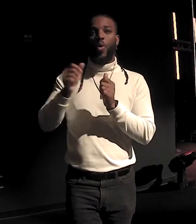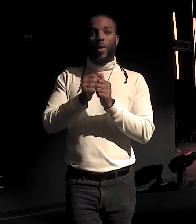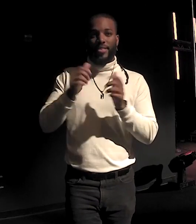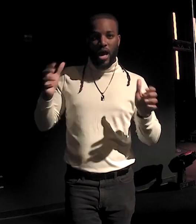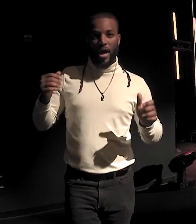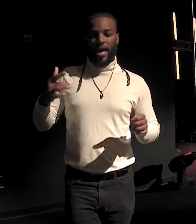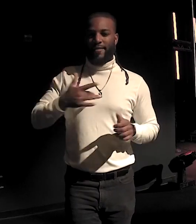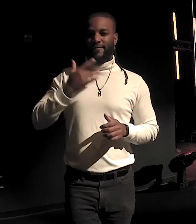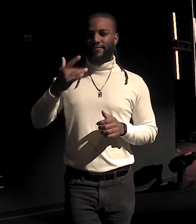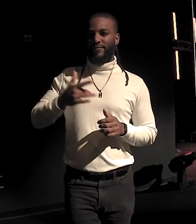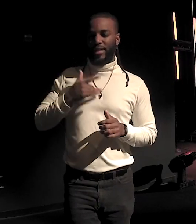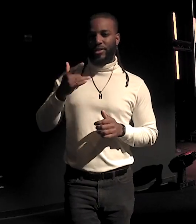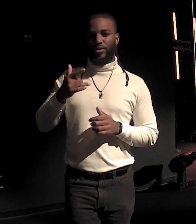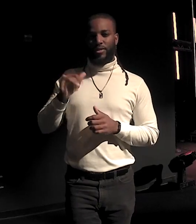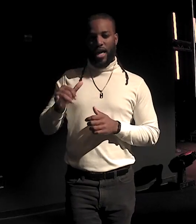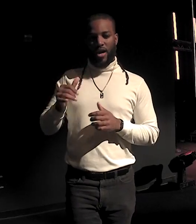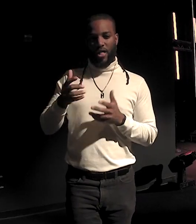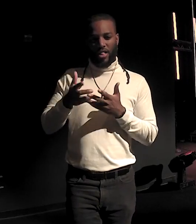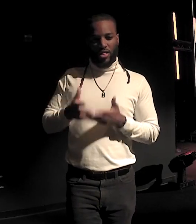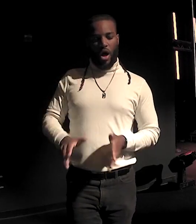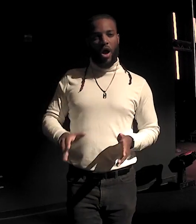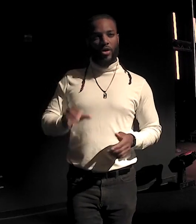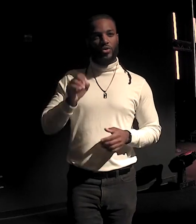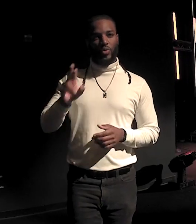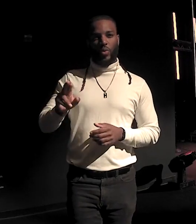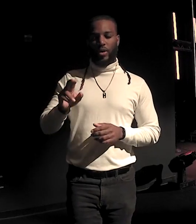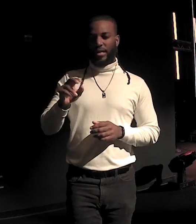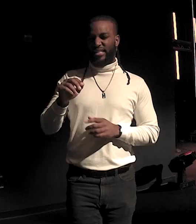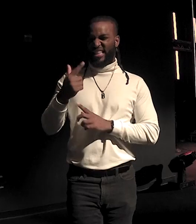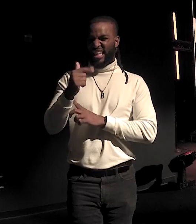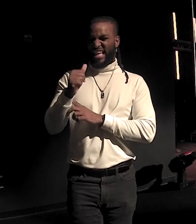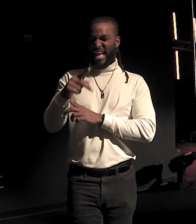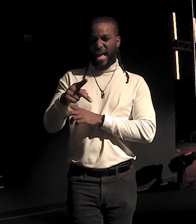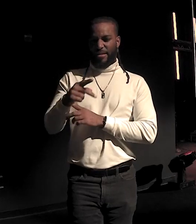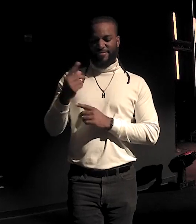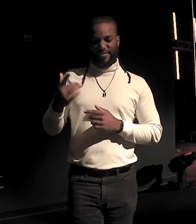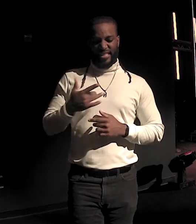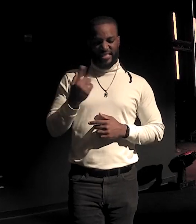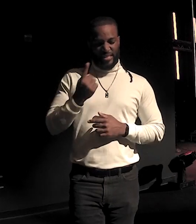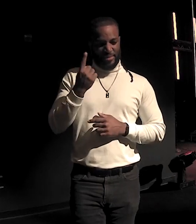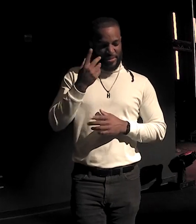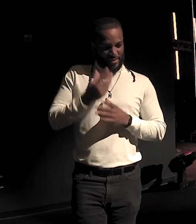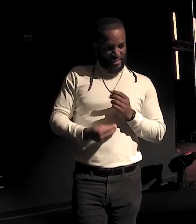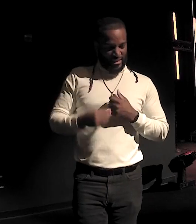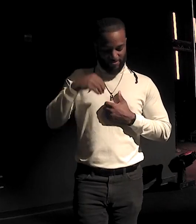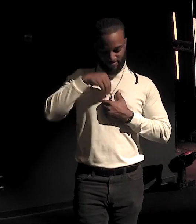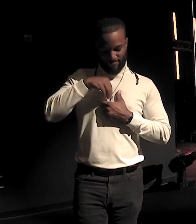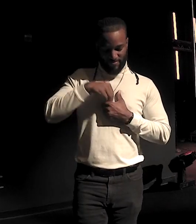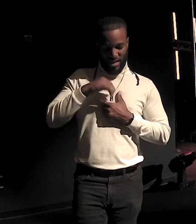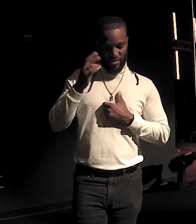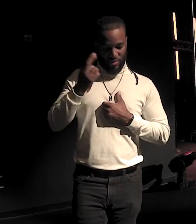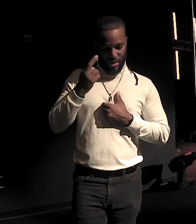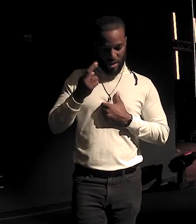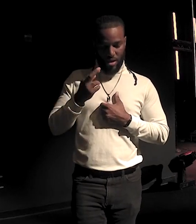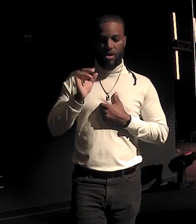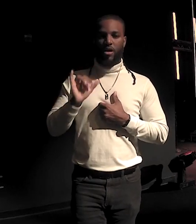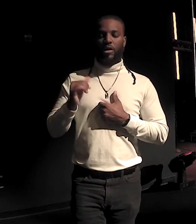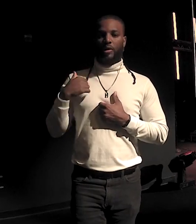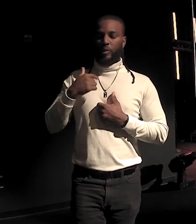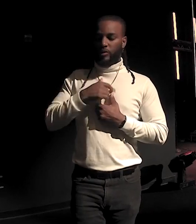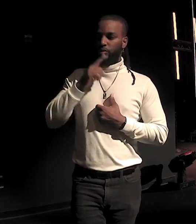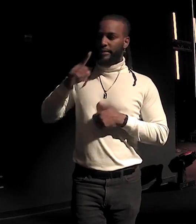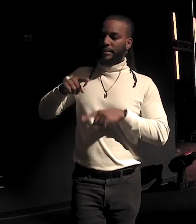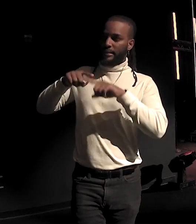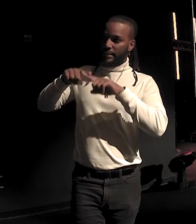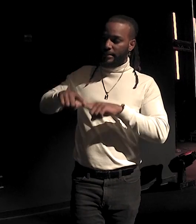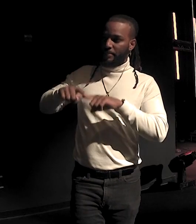feel some of the loss or the gap, dependency that's in us, and we realize, oh yeah, we're incredibly